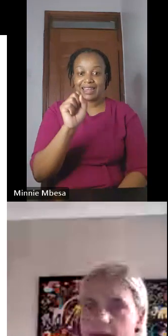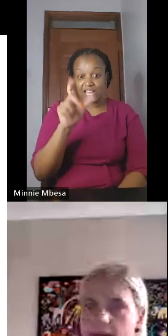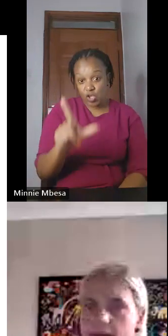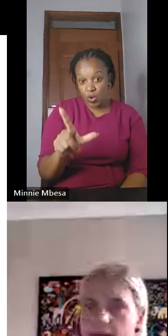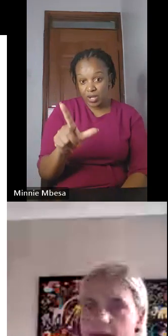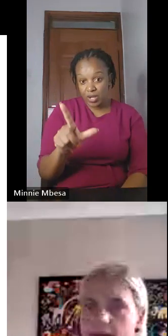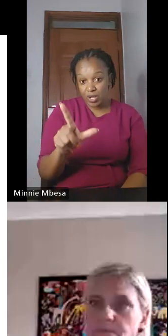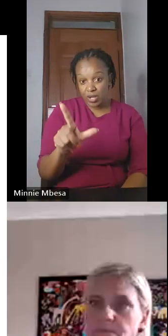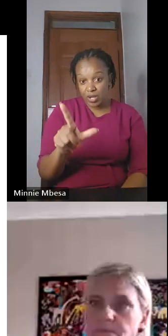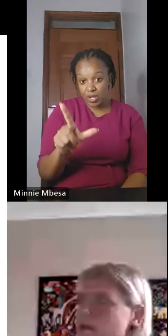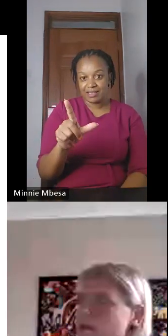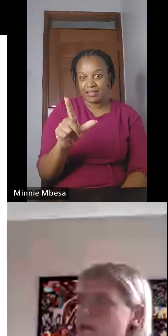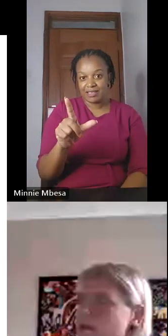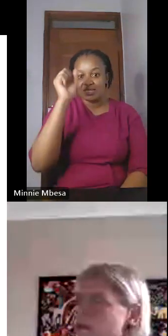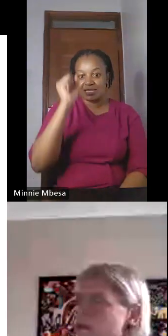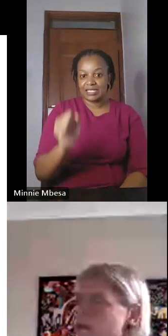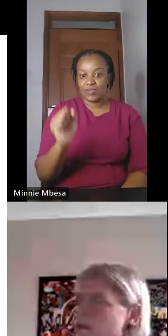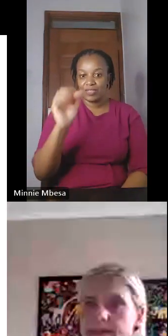South Africa,